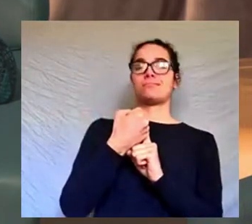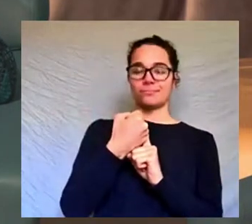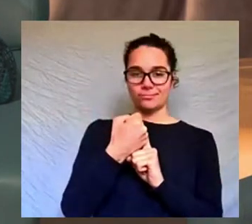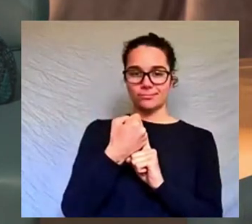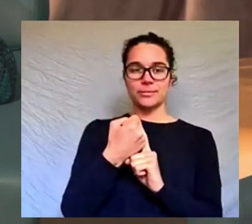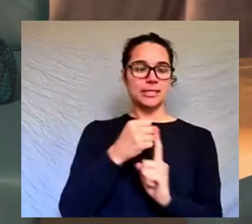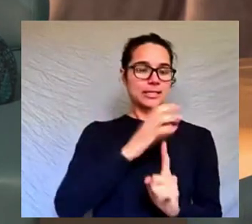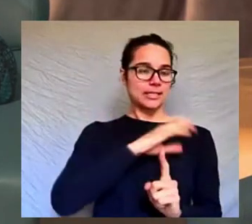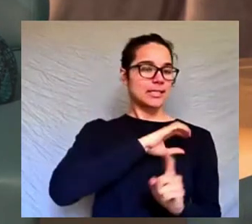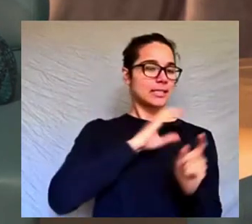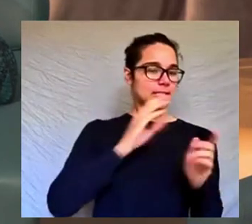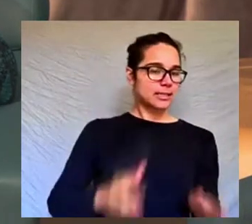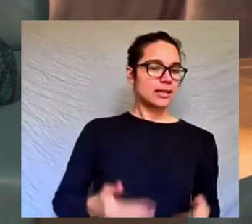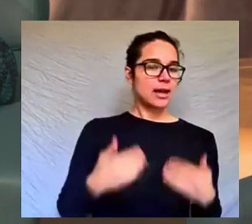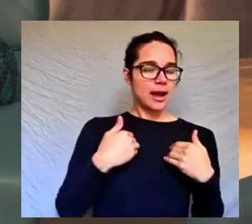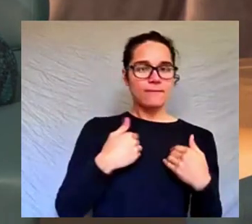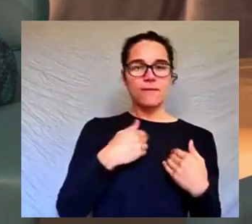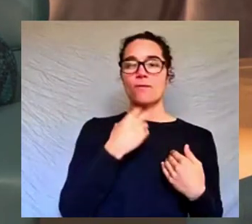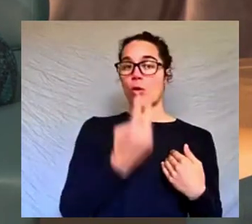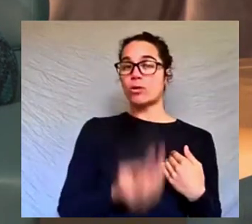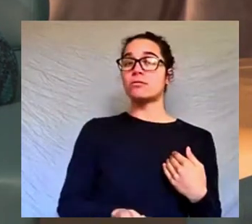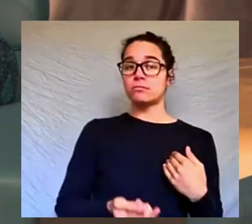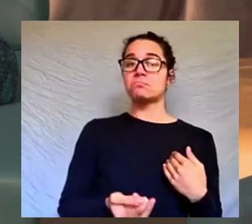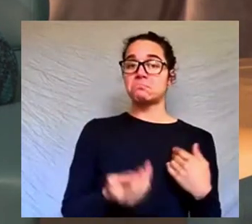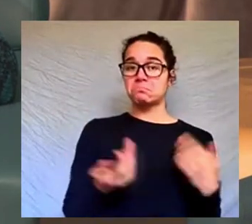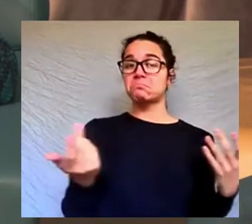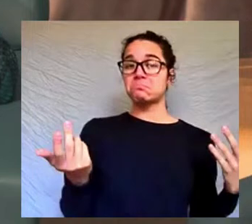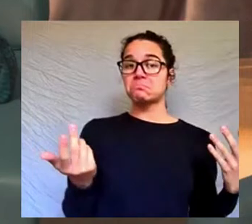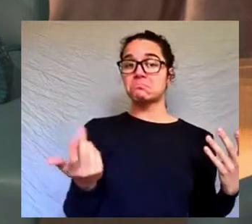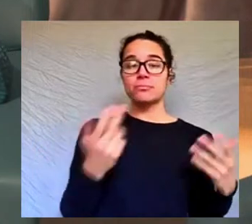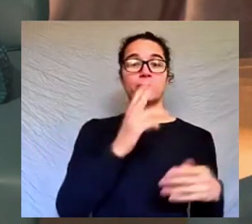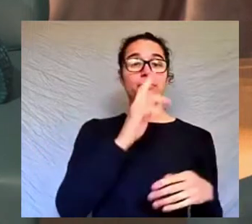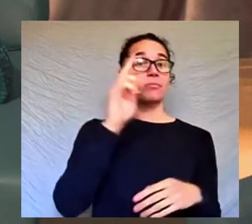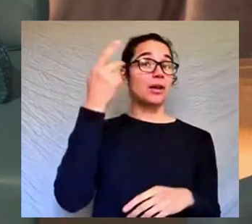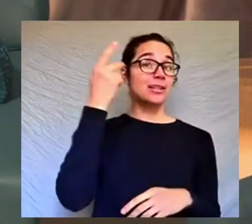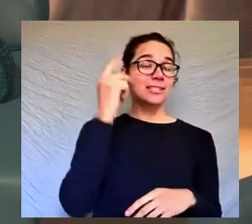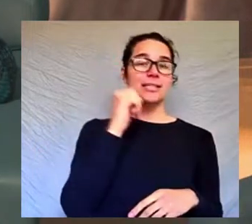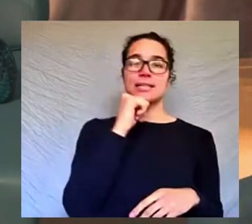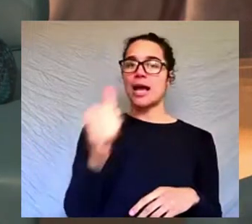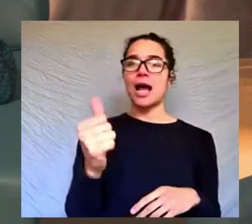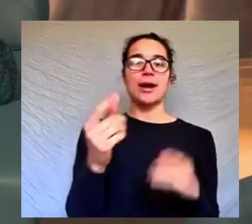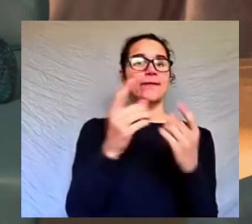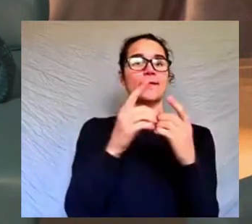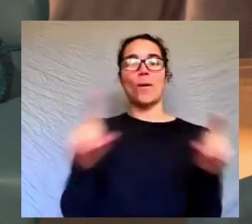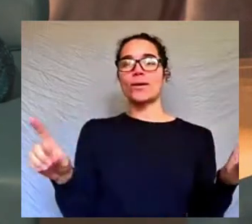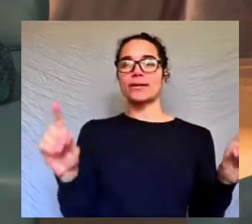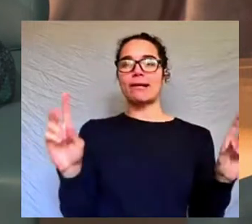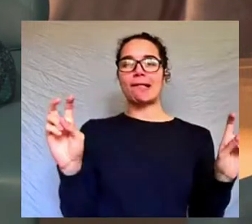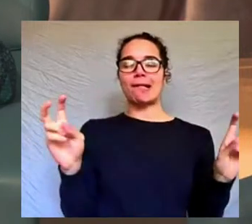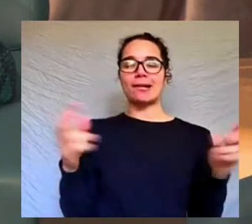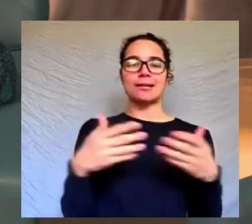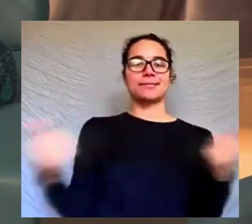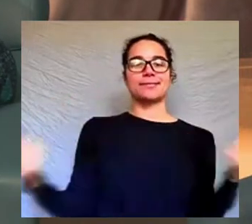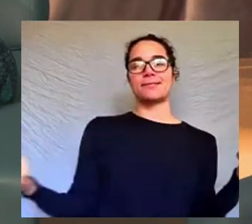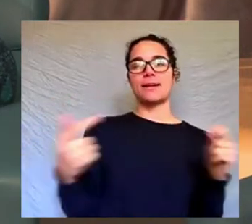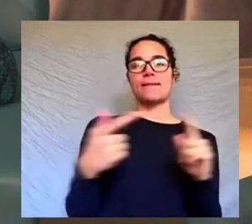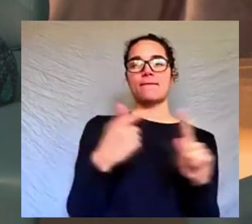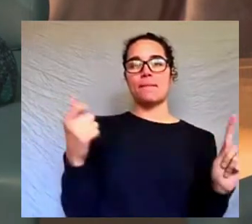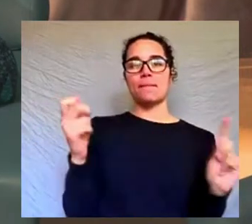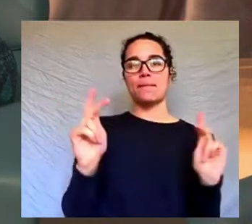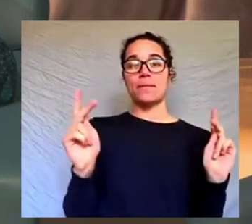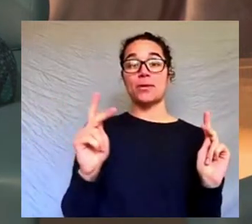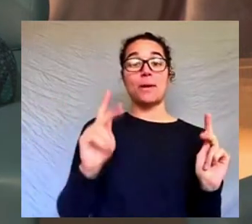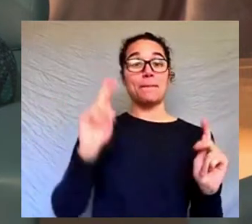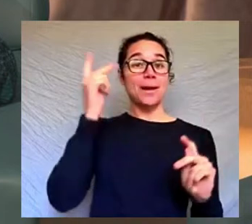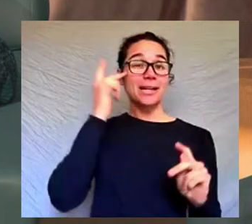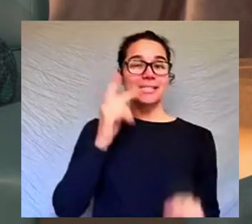voice, that politics was not divorced from the people. It is the people. And so